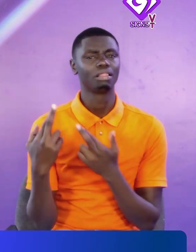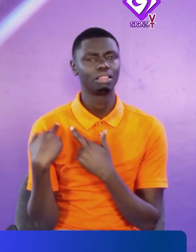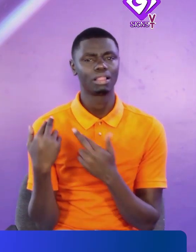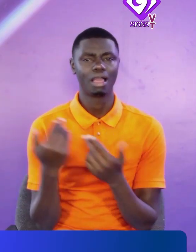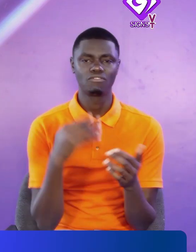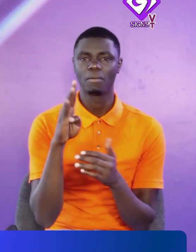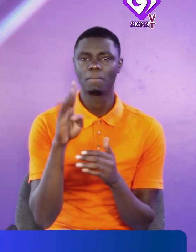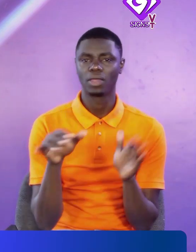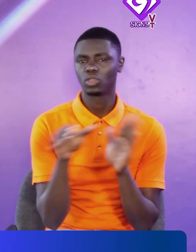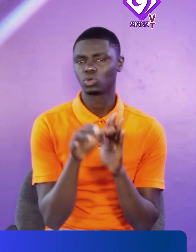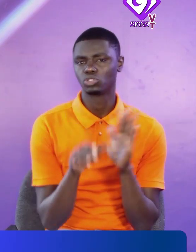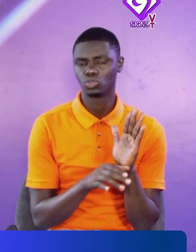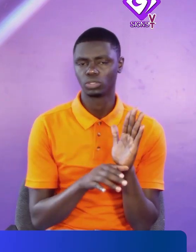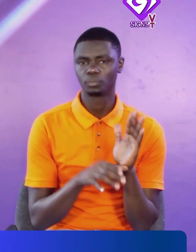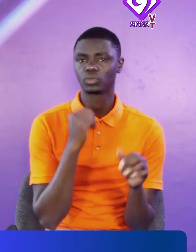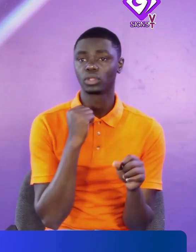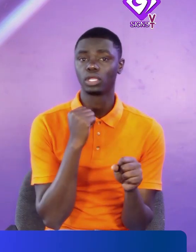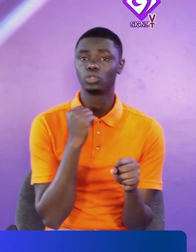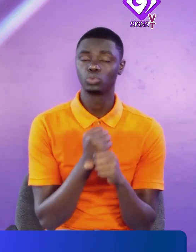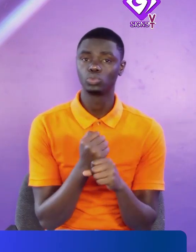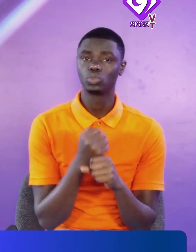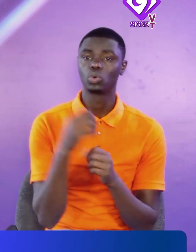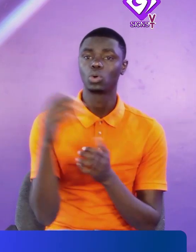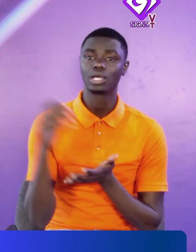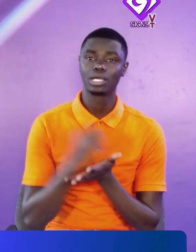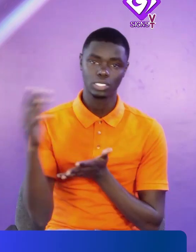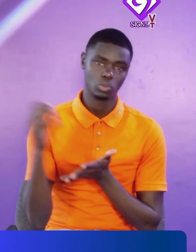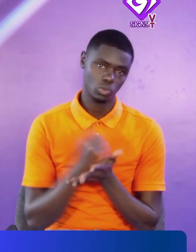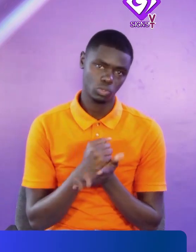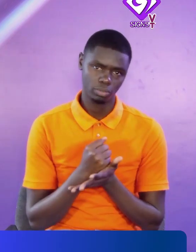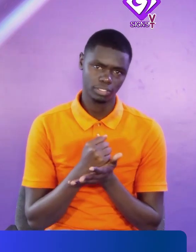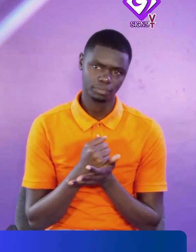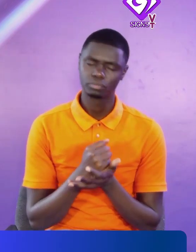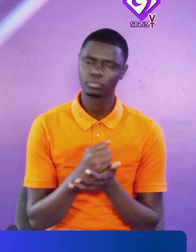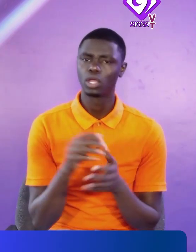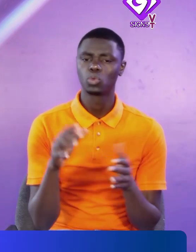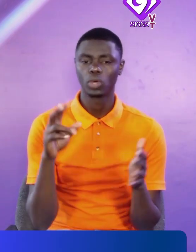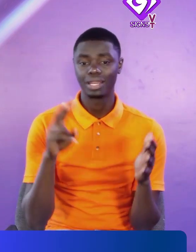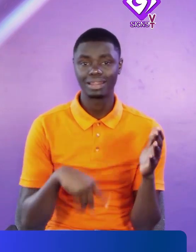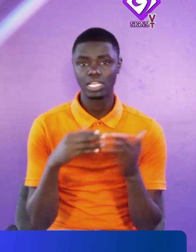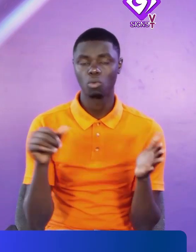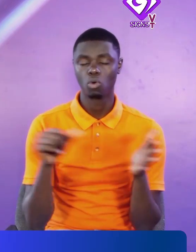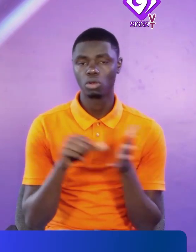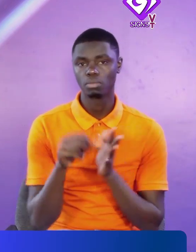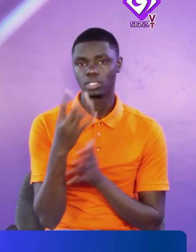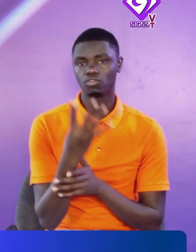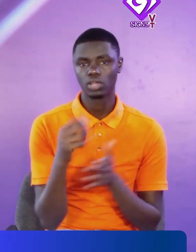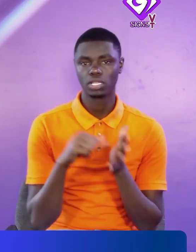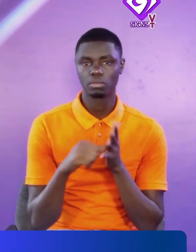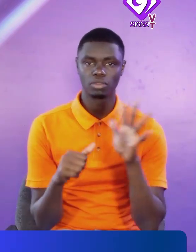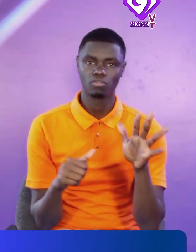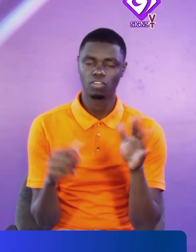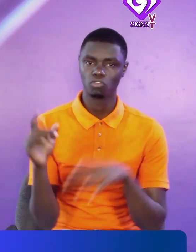Constitution to conduct recruitment. You can find more about this story on page 4 and 5 of the Daily